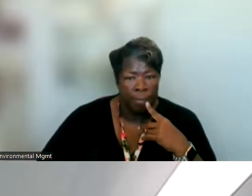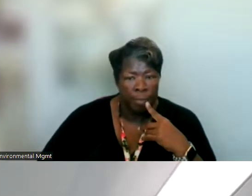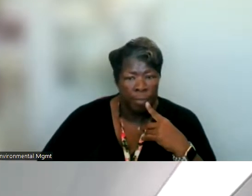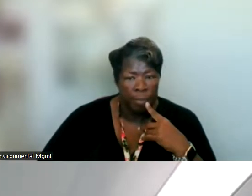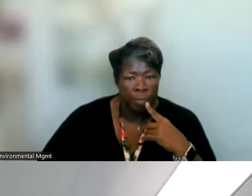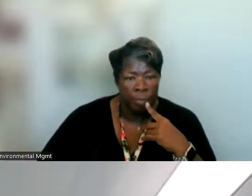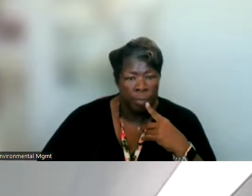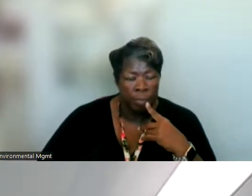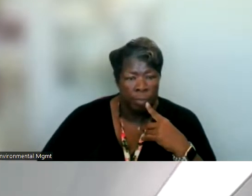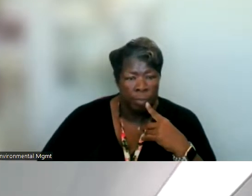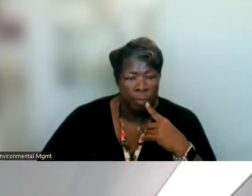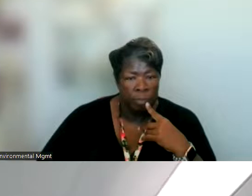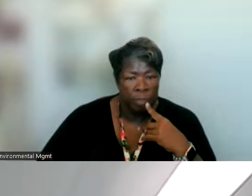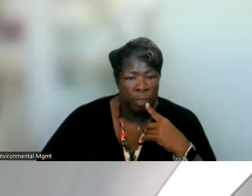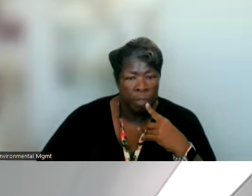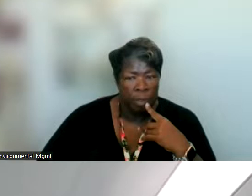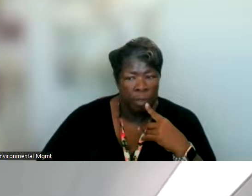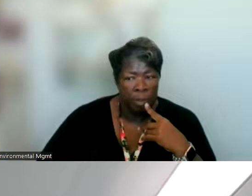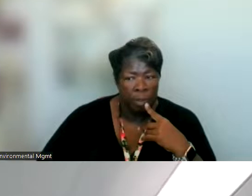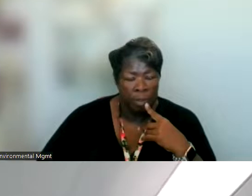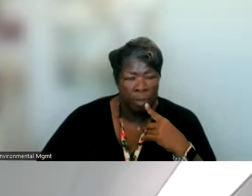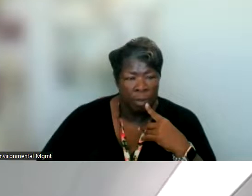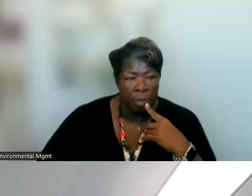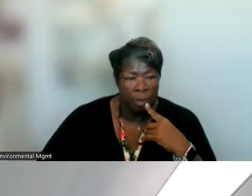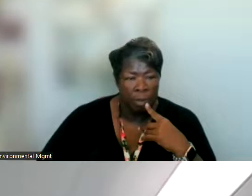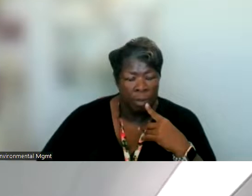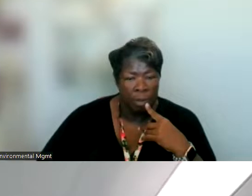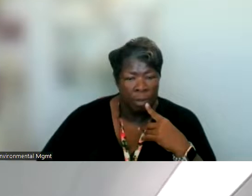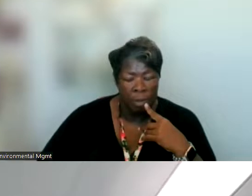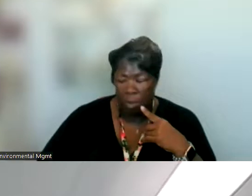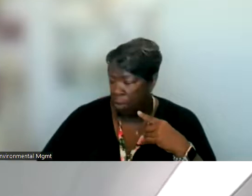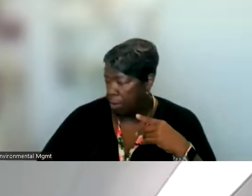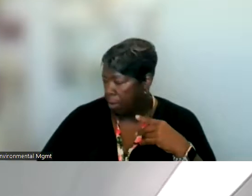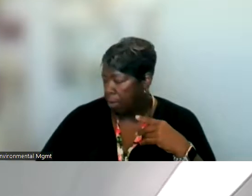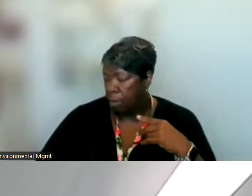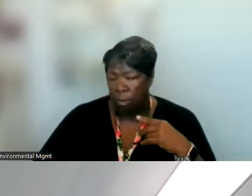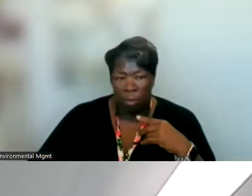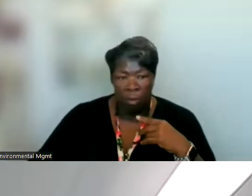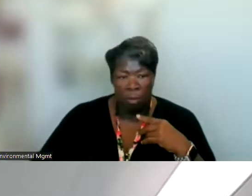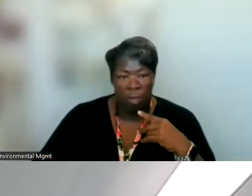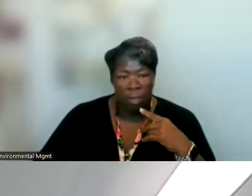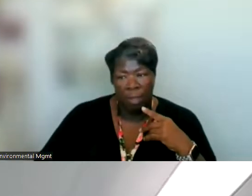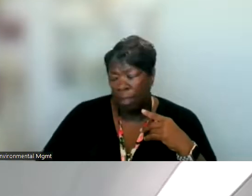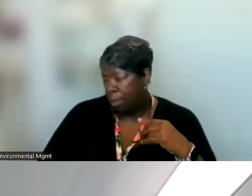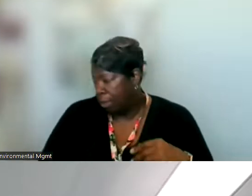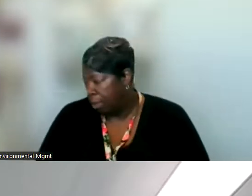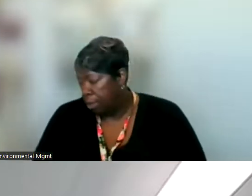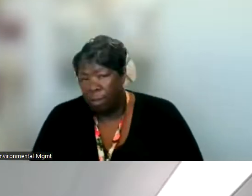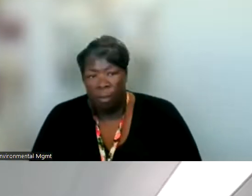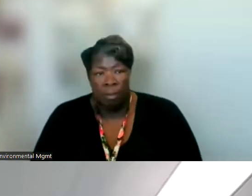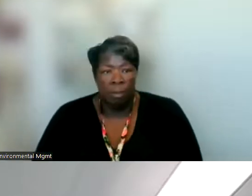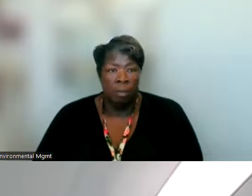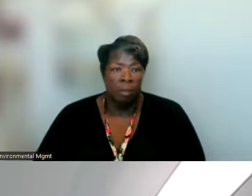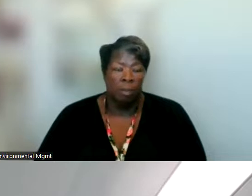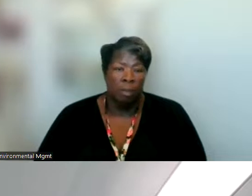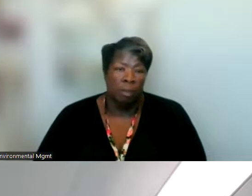the process of applying for the Central Indiana Waste Diversion Pilot Project. I will give you guys